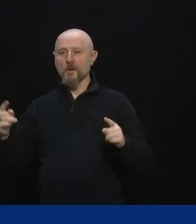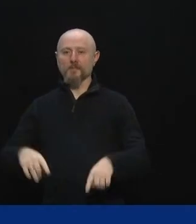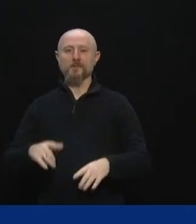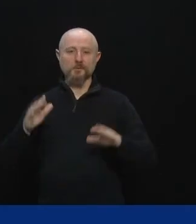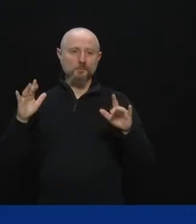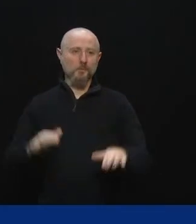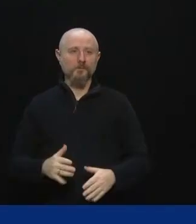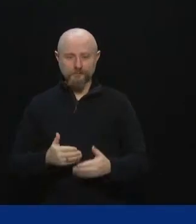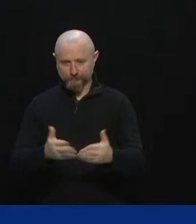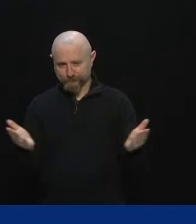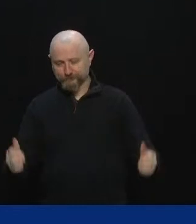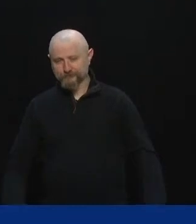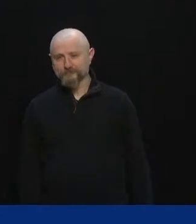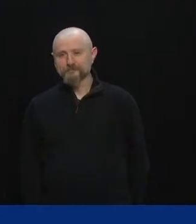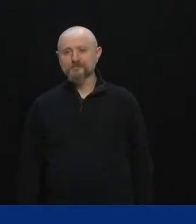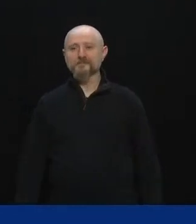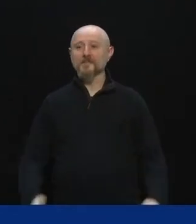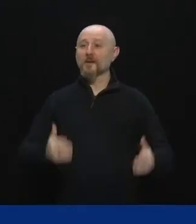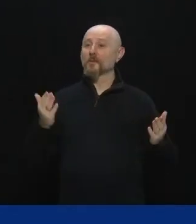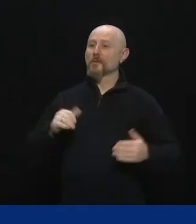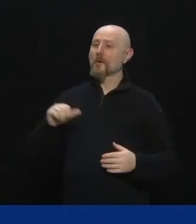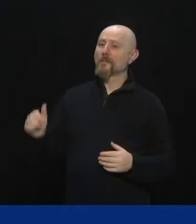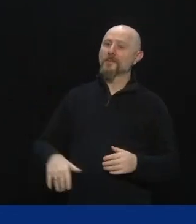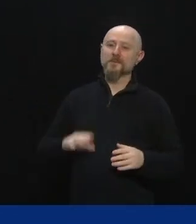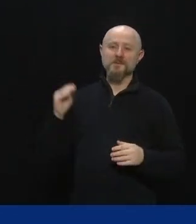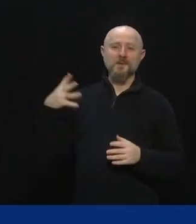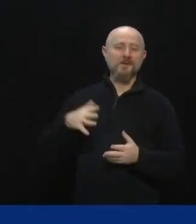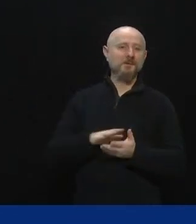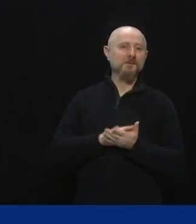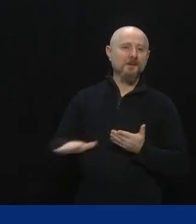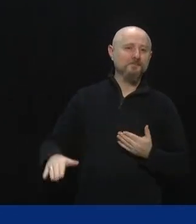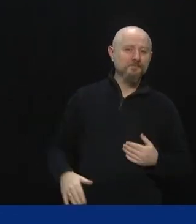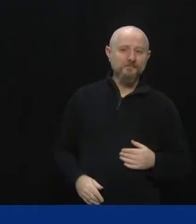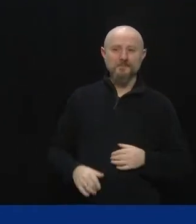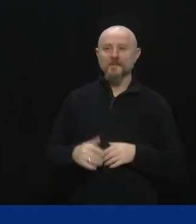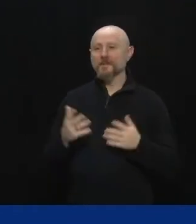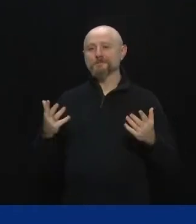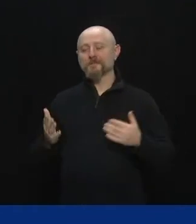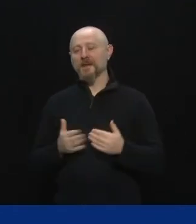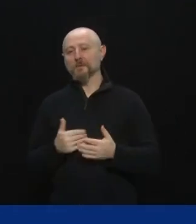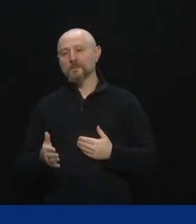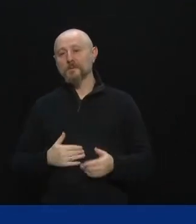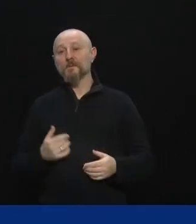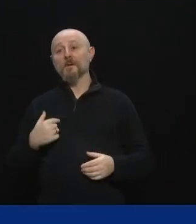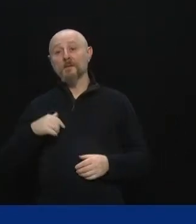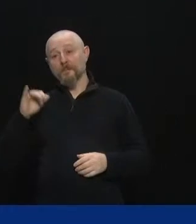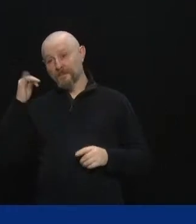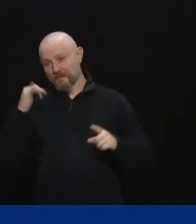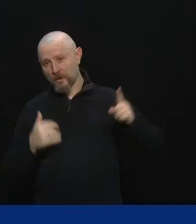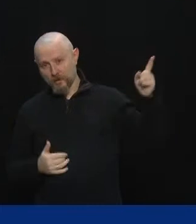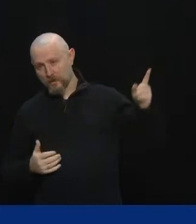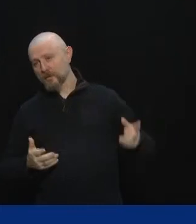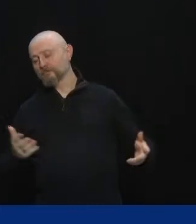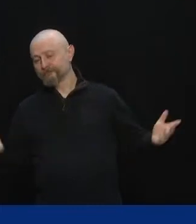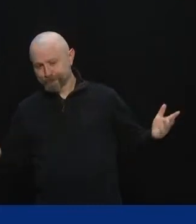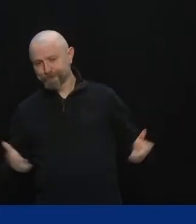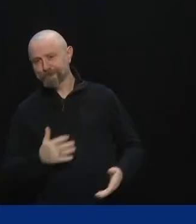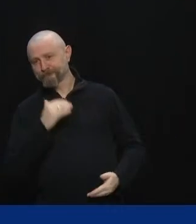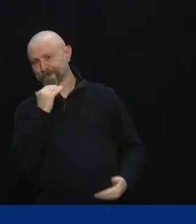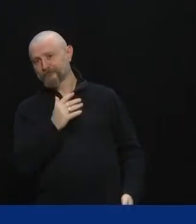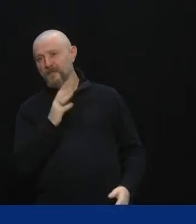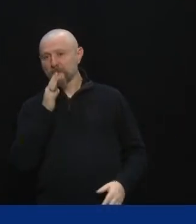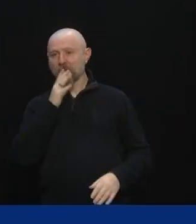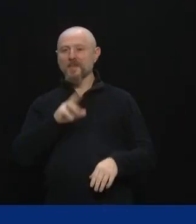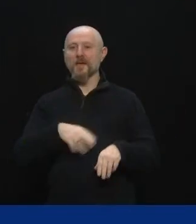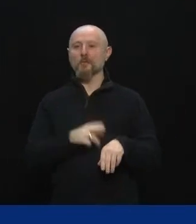rest of the state, it's actually sunny and nice here. But Mother Nature heard that someone from Buffalo was in charge, so she just kind of stood down this time. I